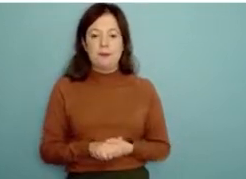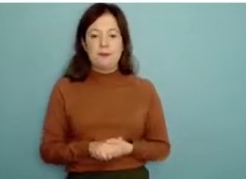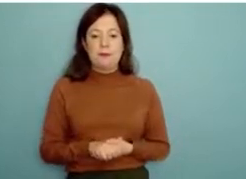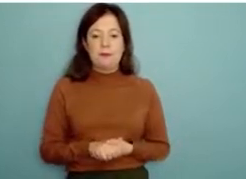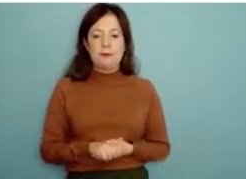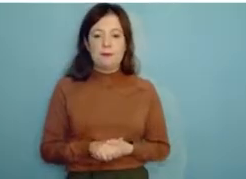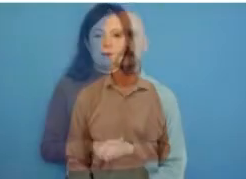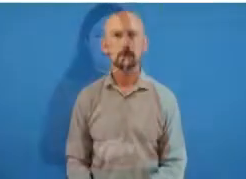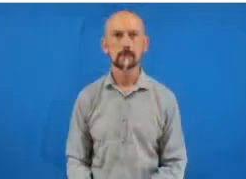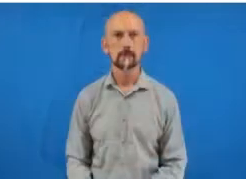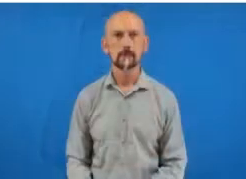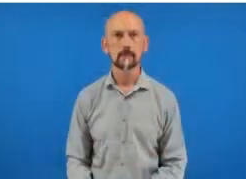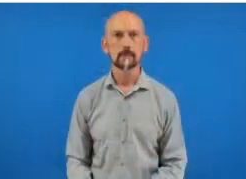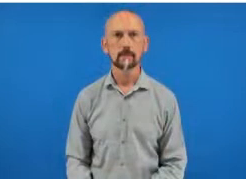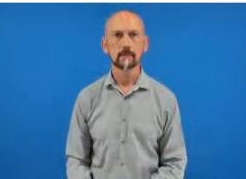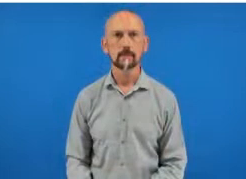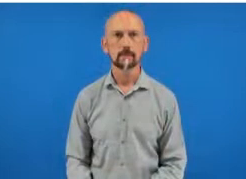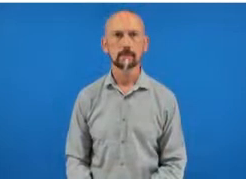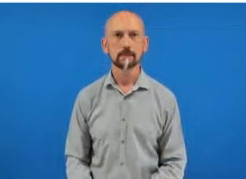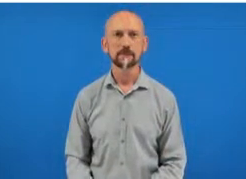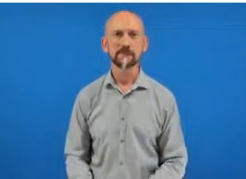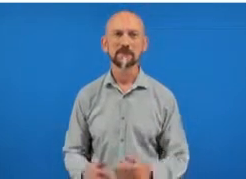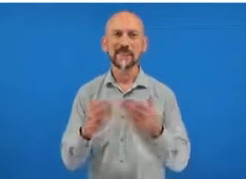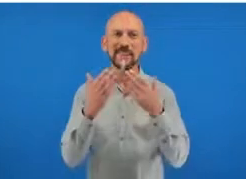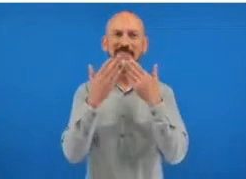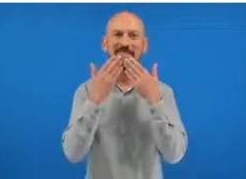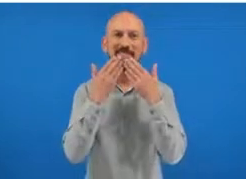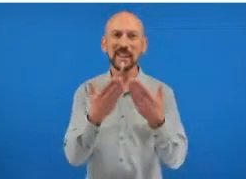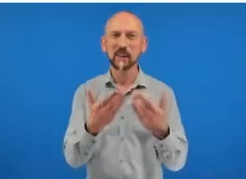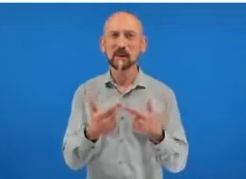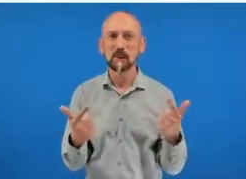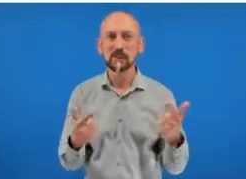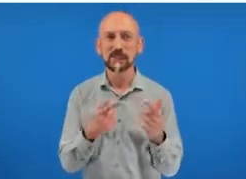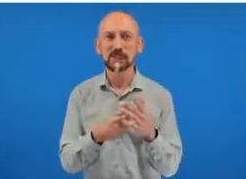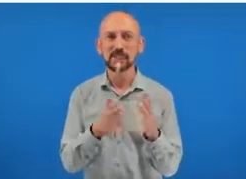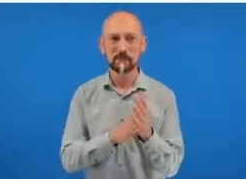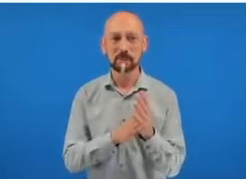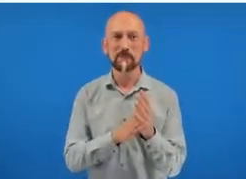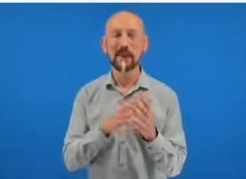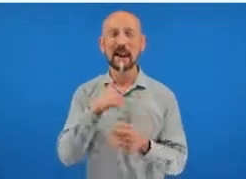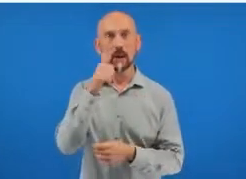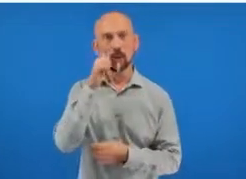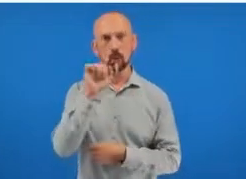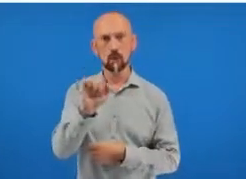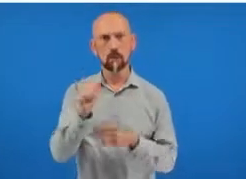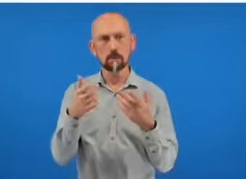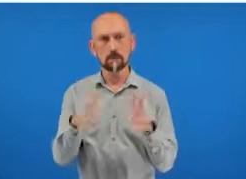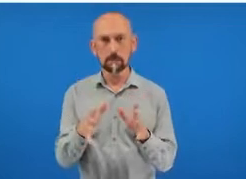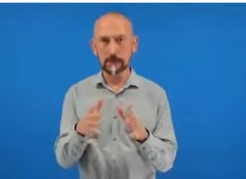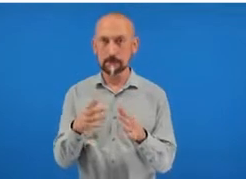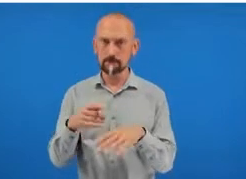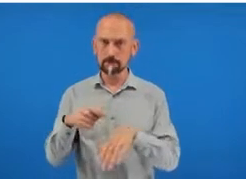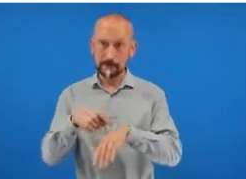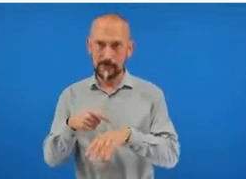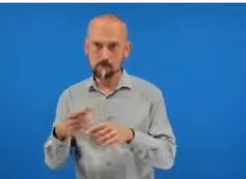Thank you so much, Tim. I know that you made particular time to come and speak with us today, so thank you very much for that. So I'm going to whiz through these slides as